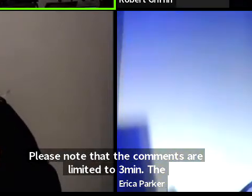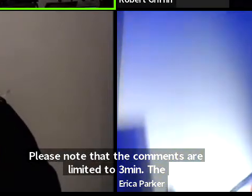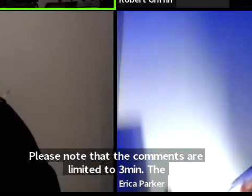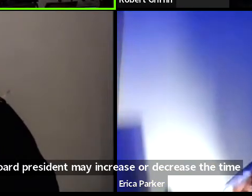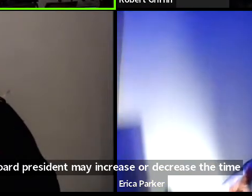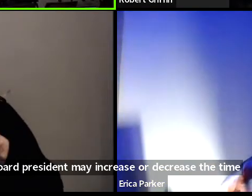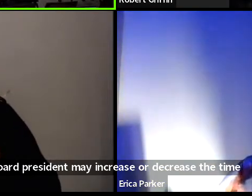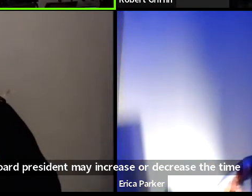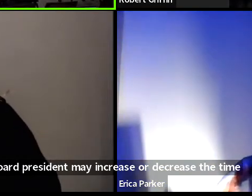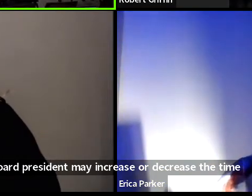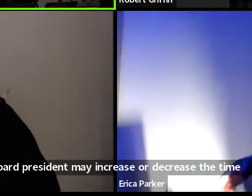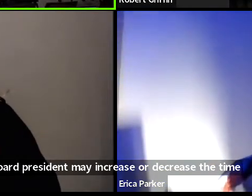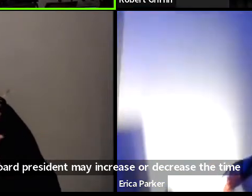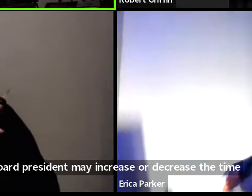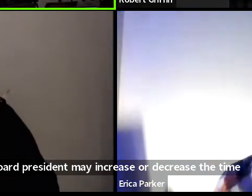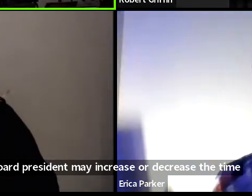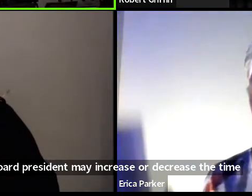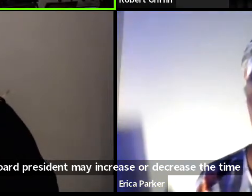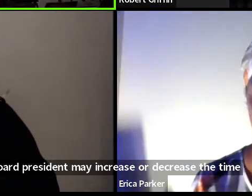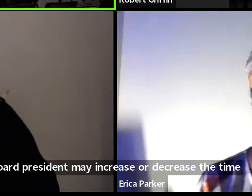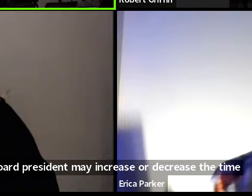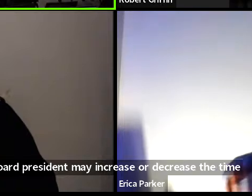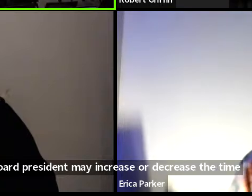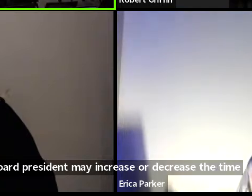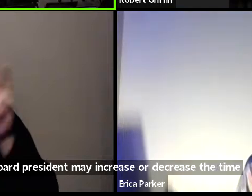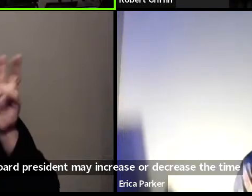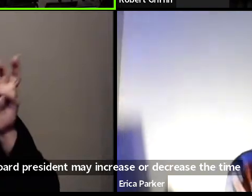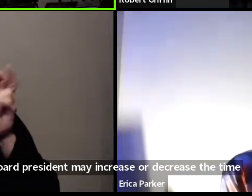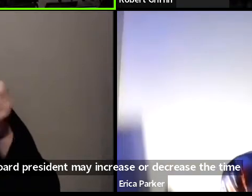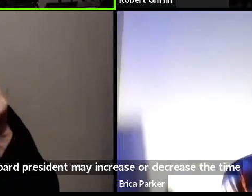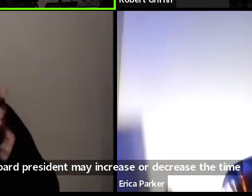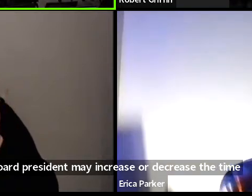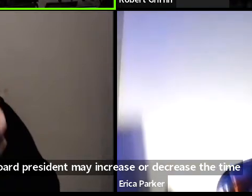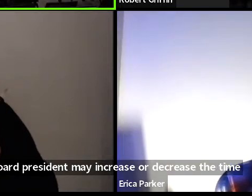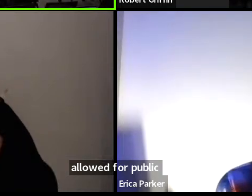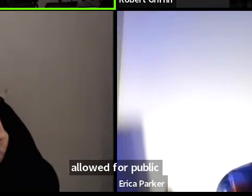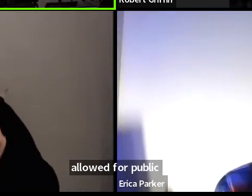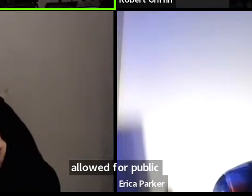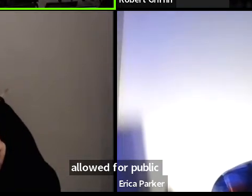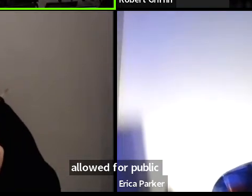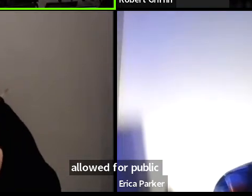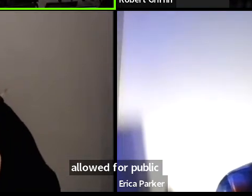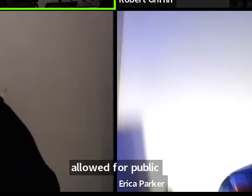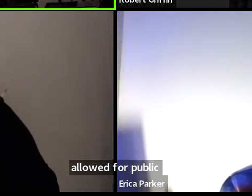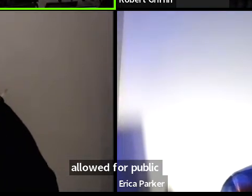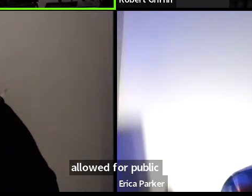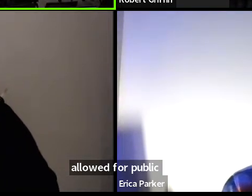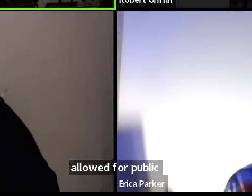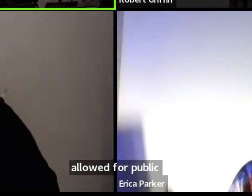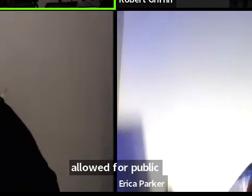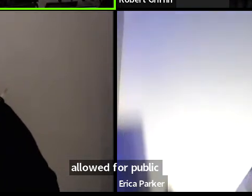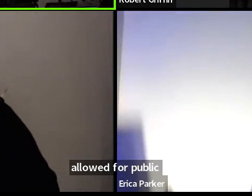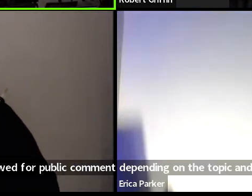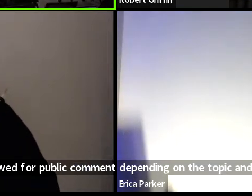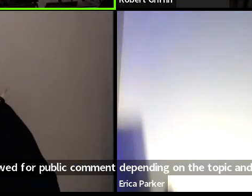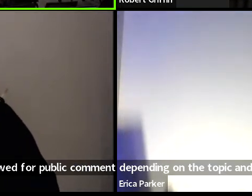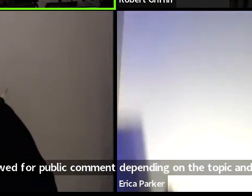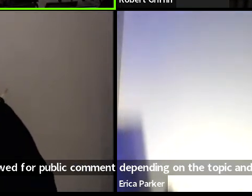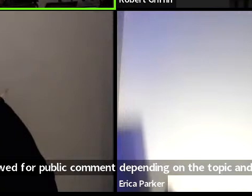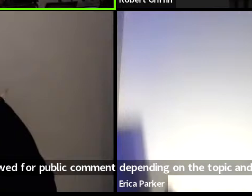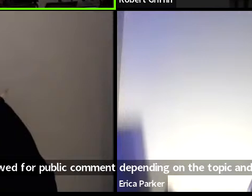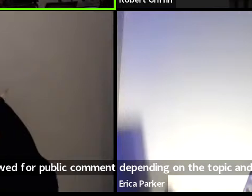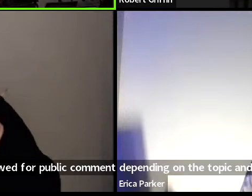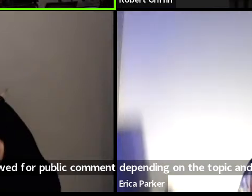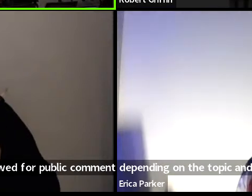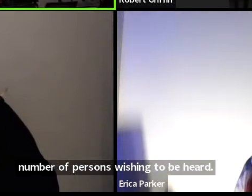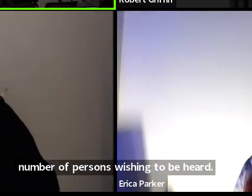allowed for public comment, depending on the topic and number of persons wishing to be heard. I will call on in-person